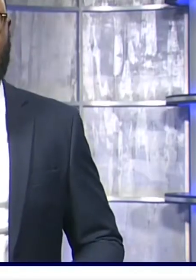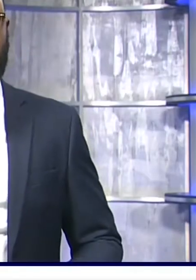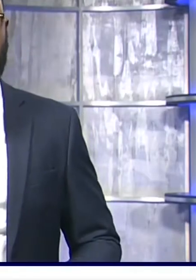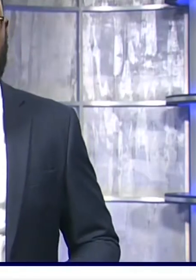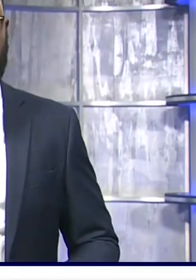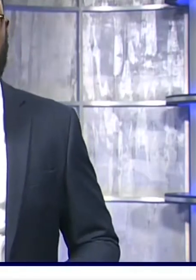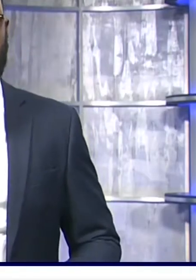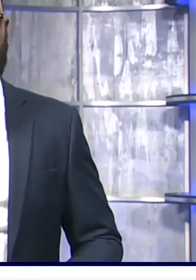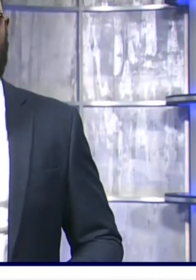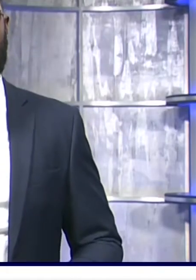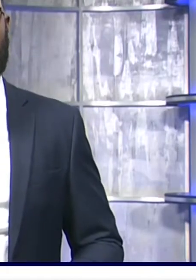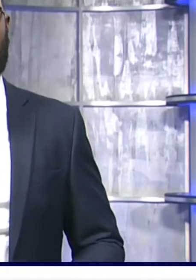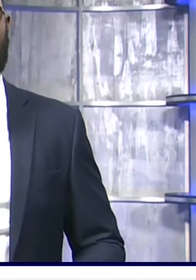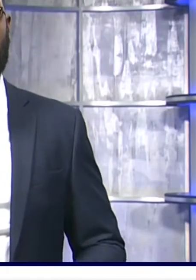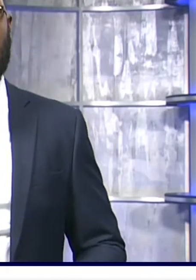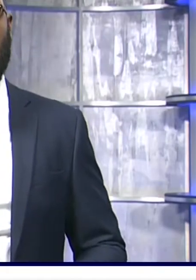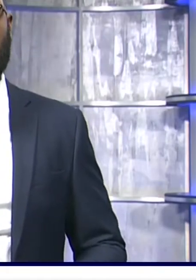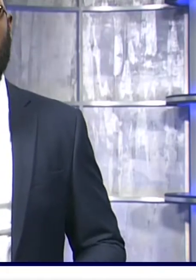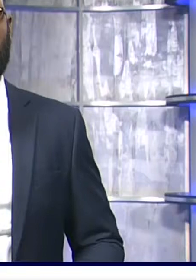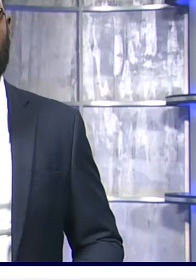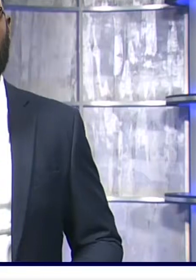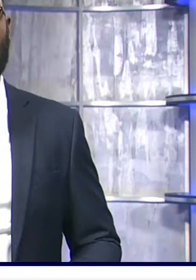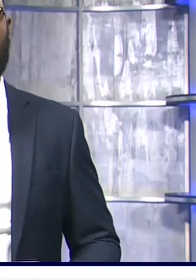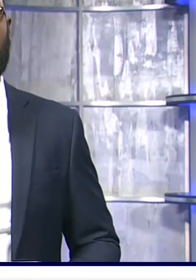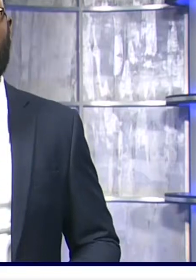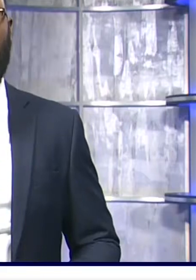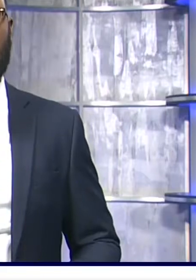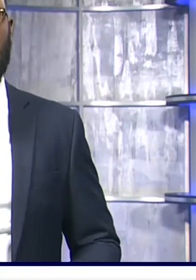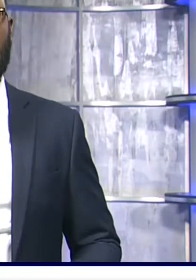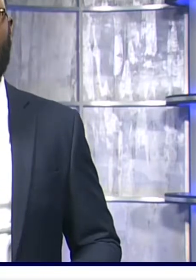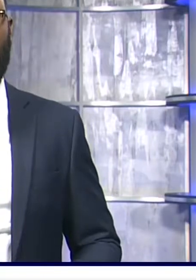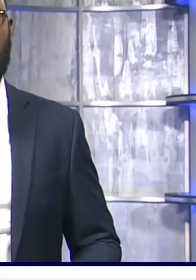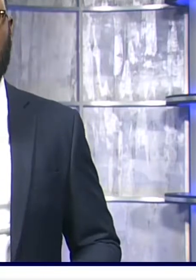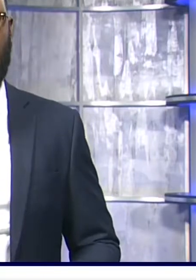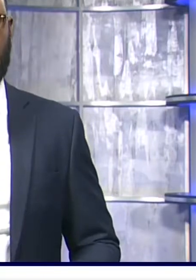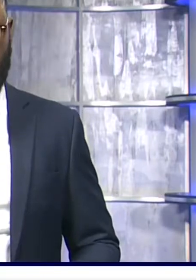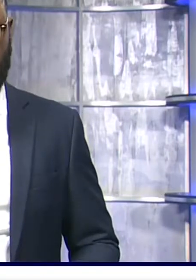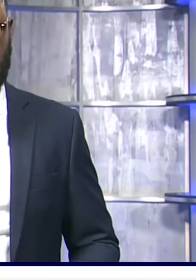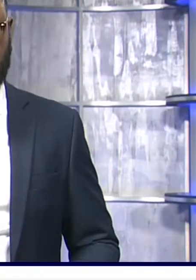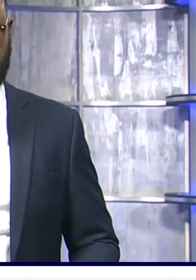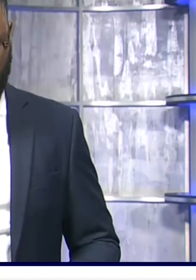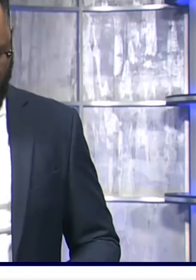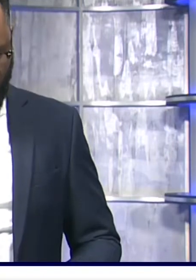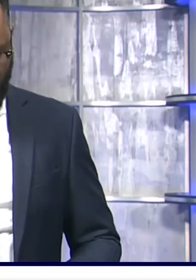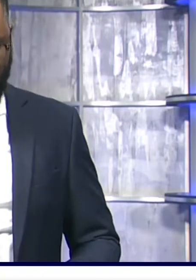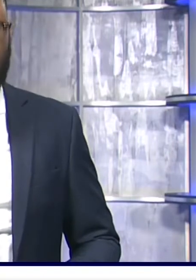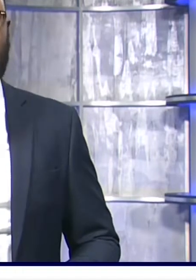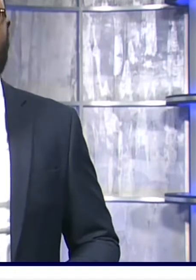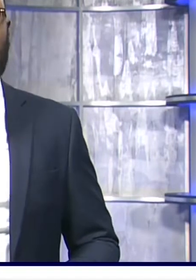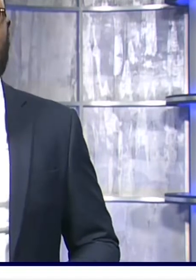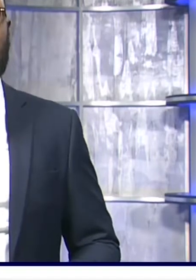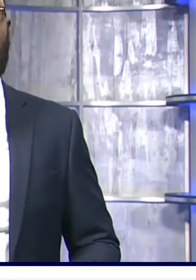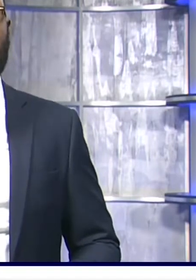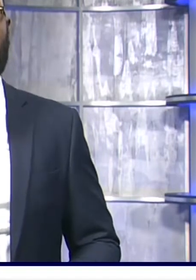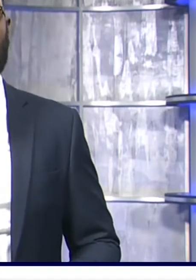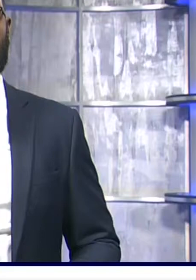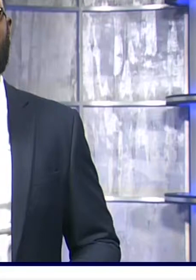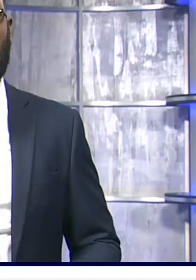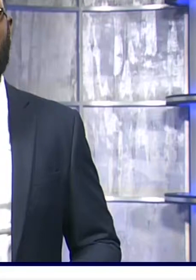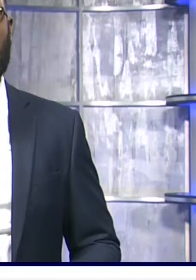Making headlines tonight, government introduces legislation to support the 12-month welcome stamp program. Authorities addressing